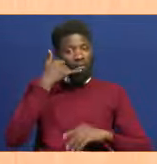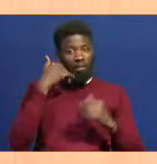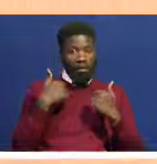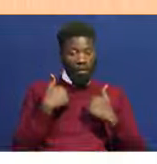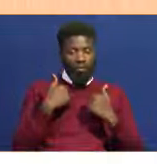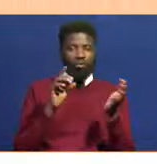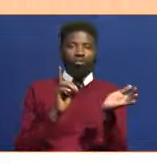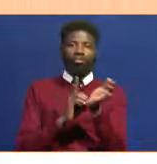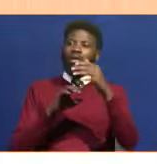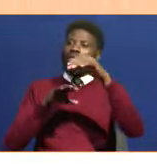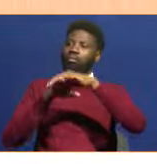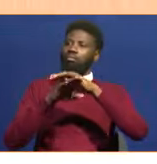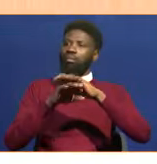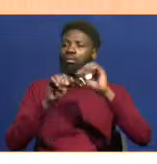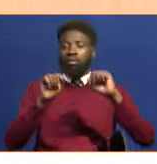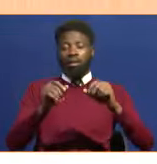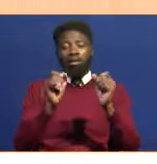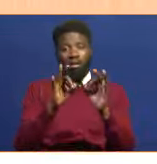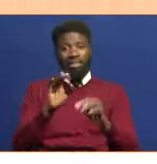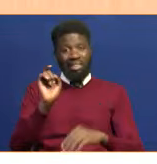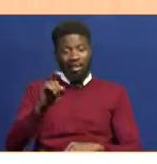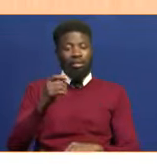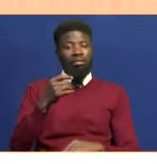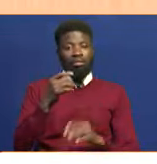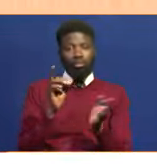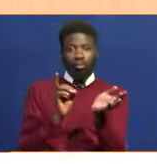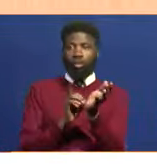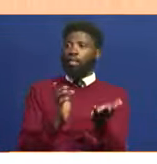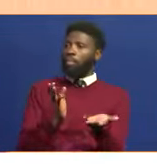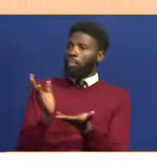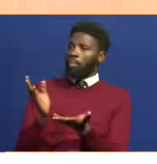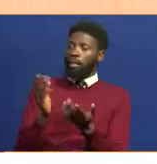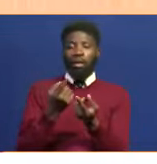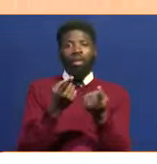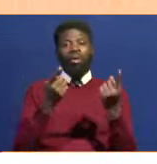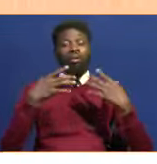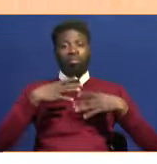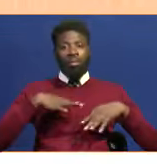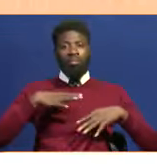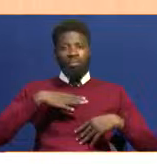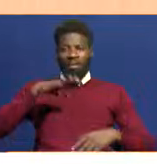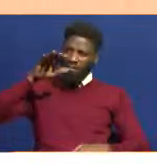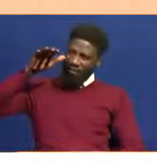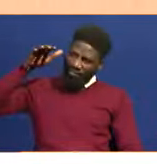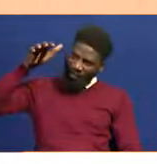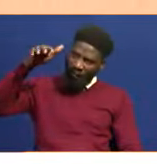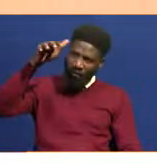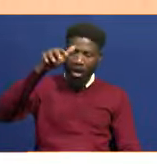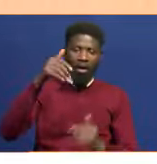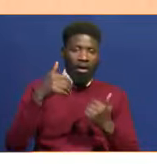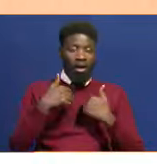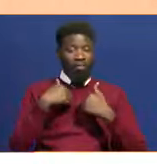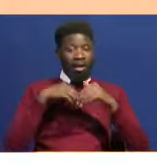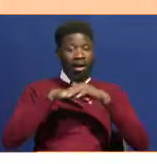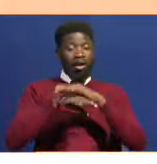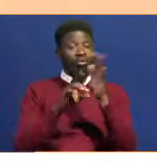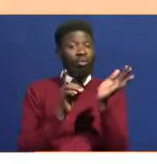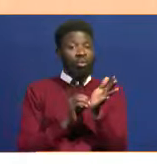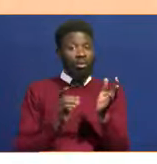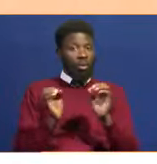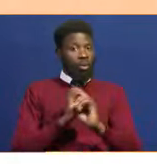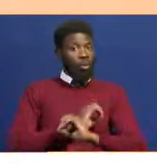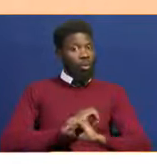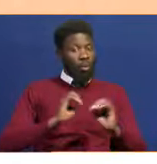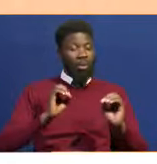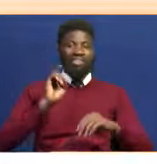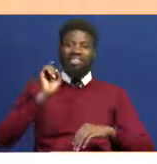you need a doctor, it's available. And you think about all these people who are remotely, or who live remotely, who don't have access to doctors, who need to travel